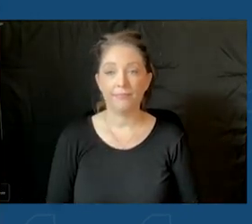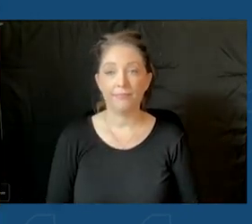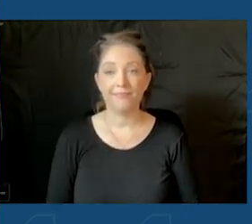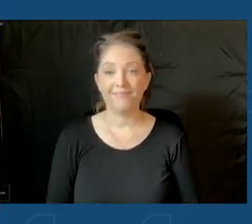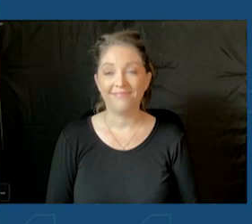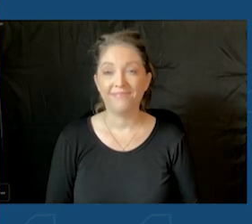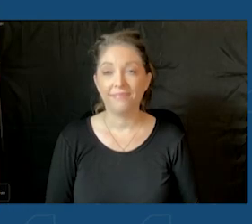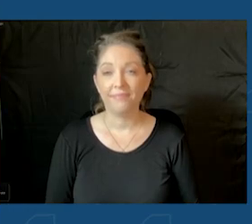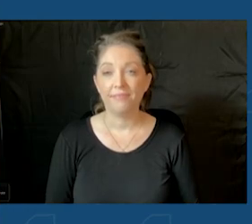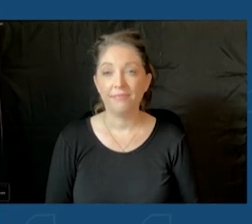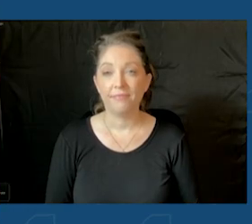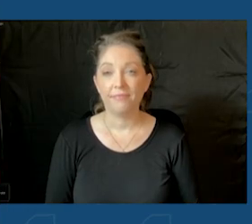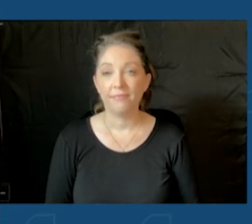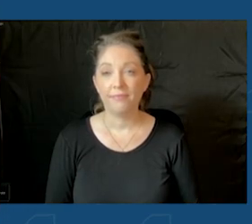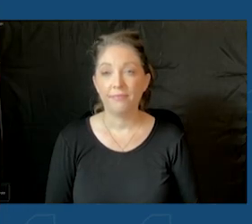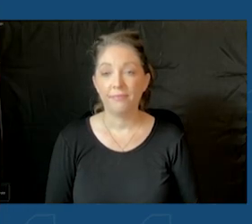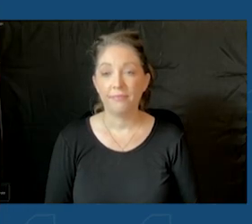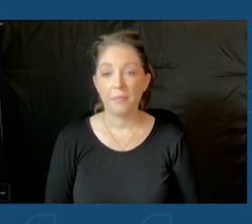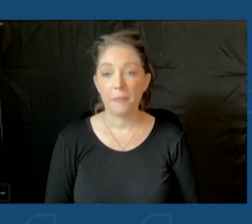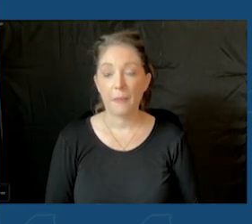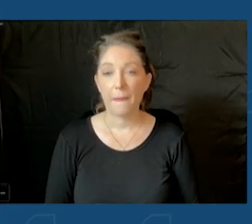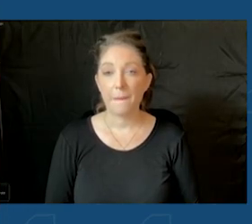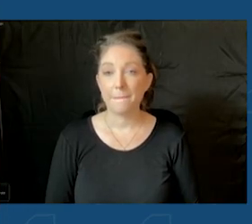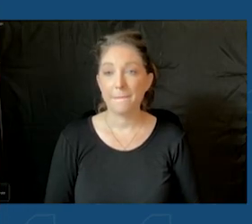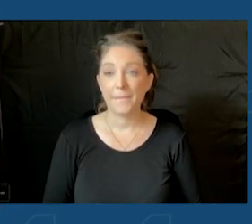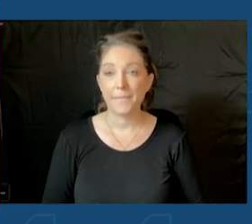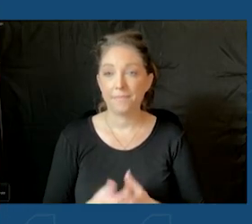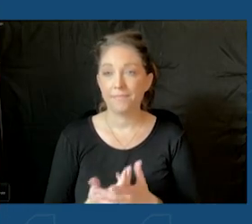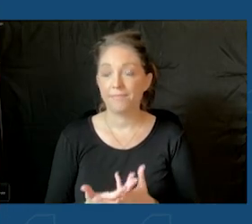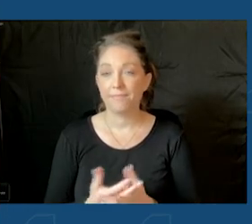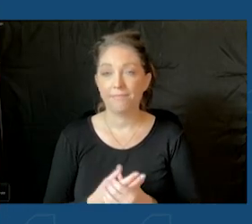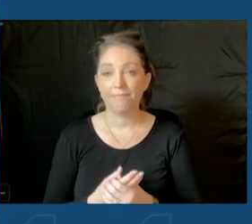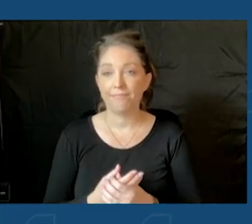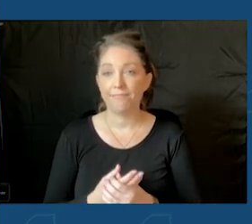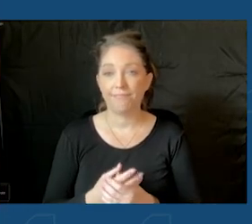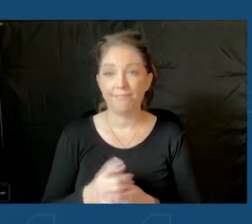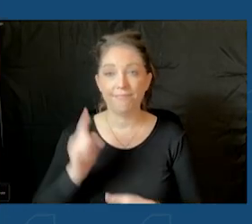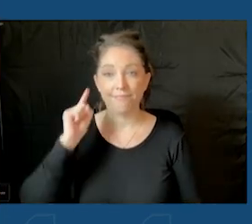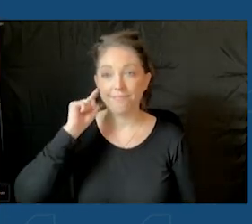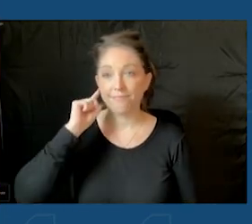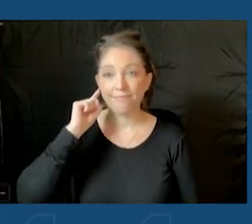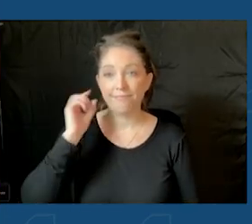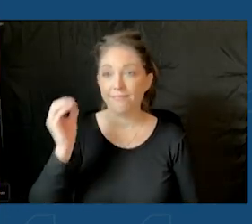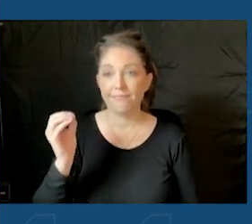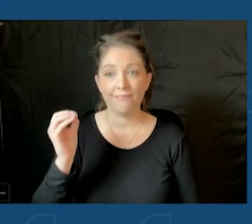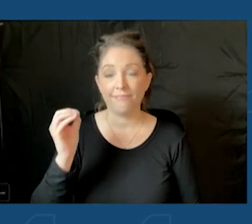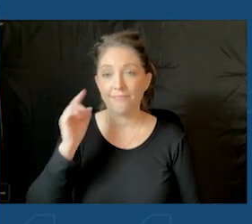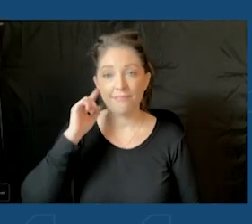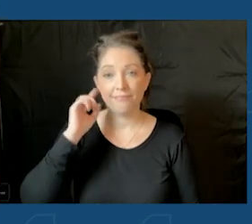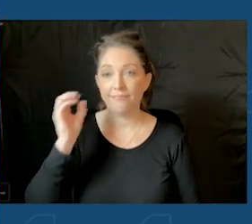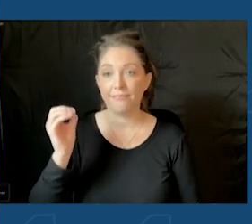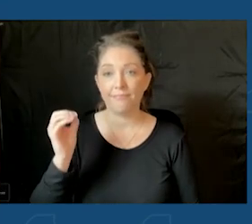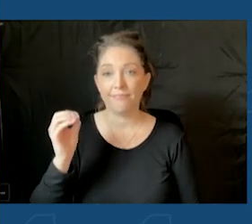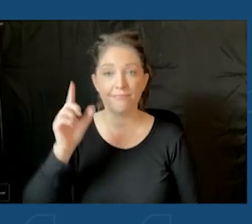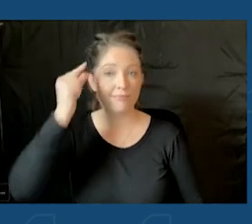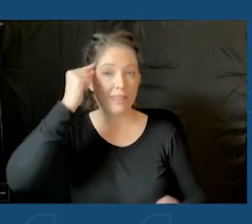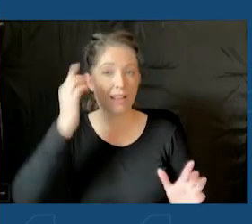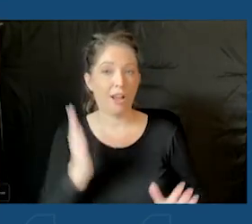And last but not least, we got to make sure this woman get in this office for good. Stand on up, Governor. Yes, yes.